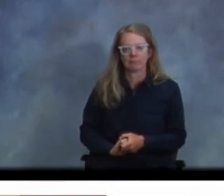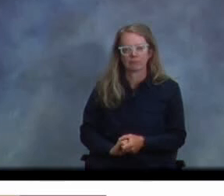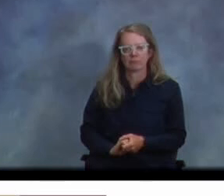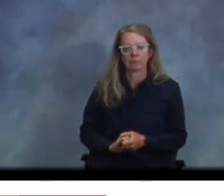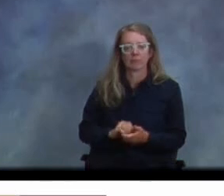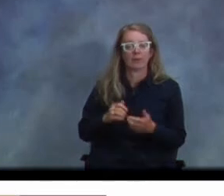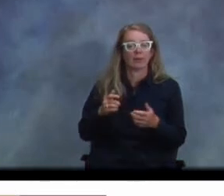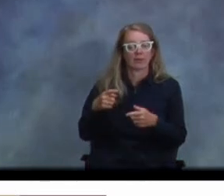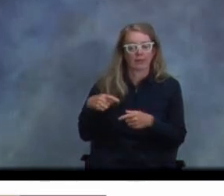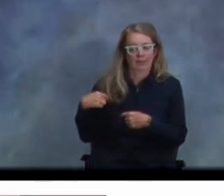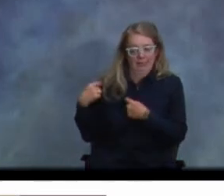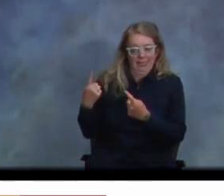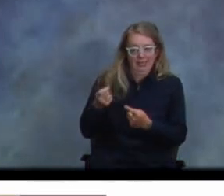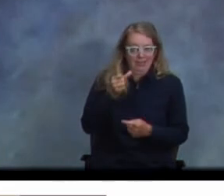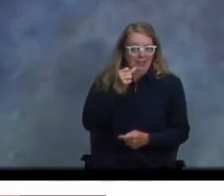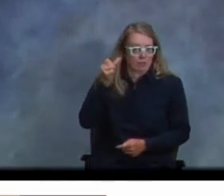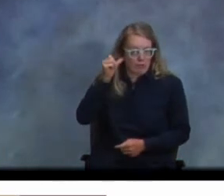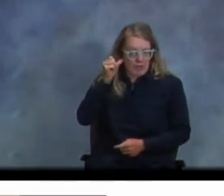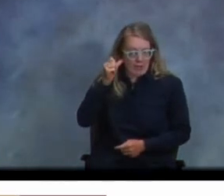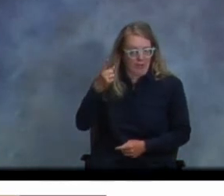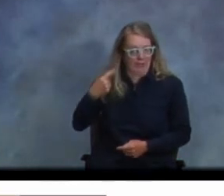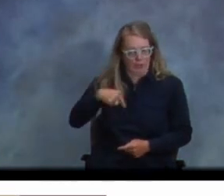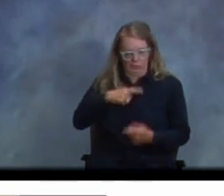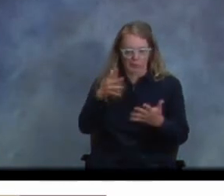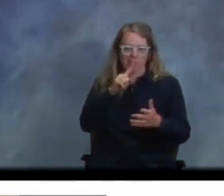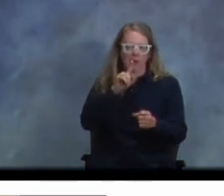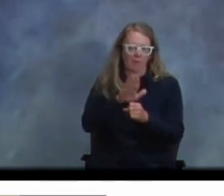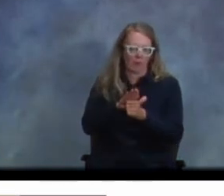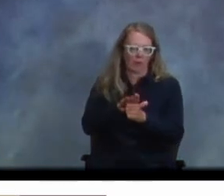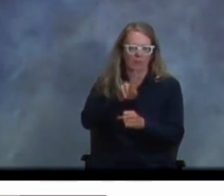As of yesterday, we have confirmed